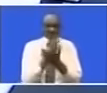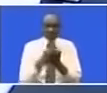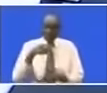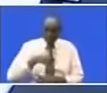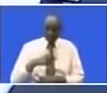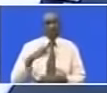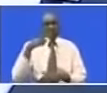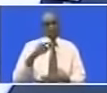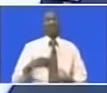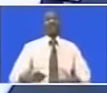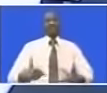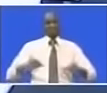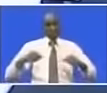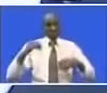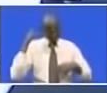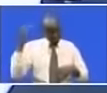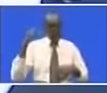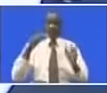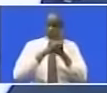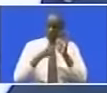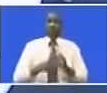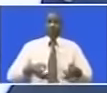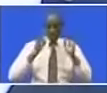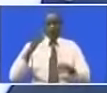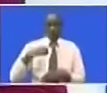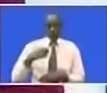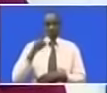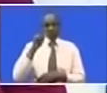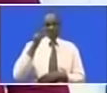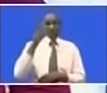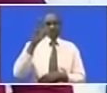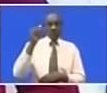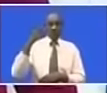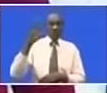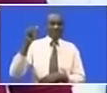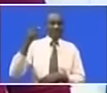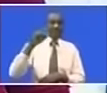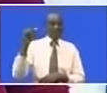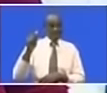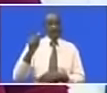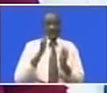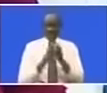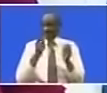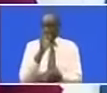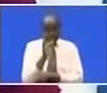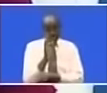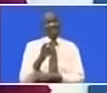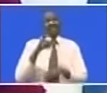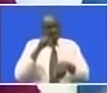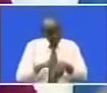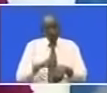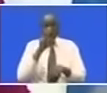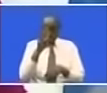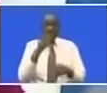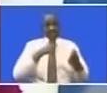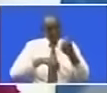program officer for Twaweza East Africa. We'll continue, of course, to speak to him and members of his team as we watch the events